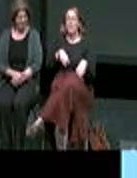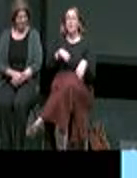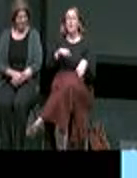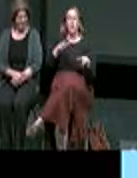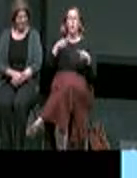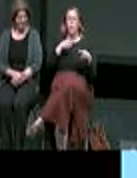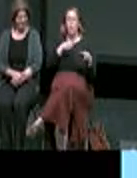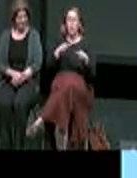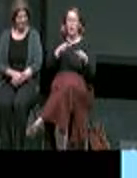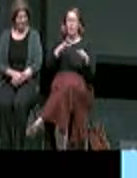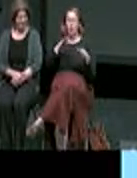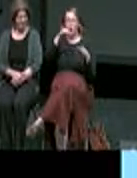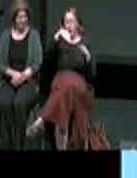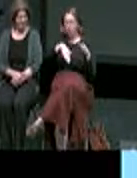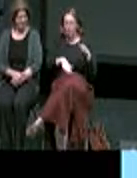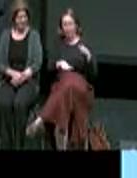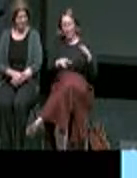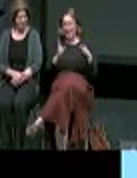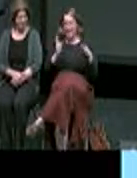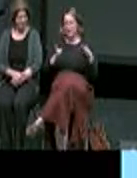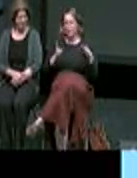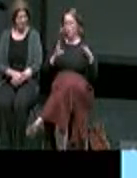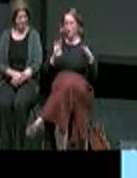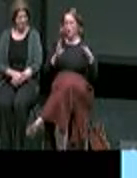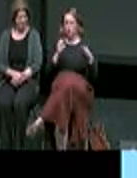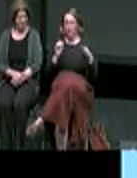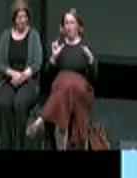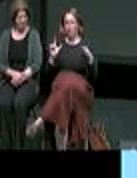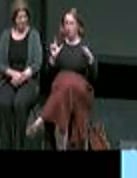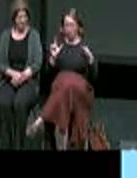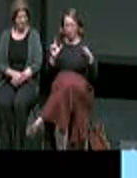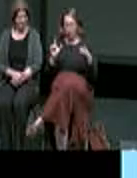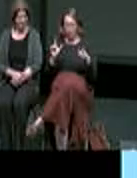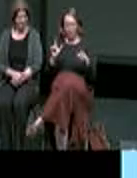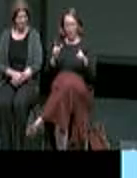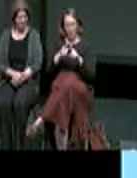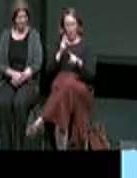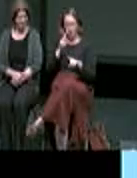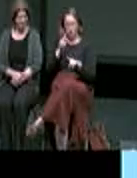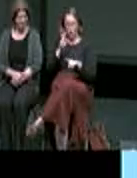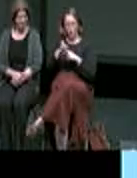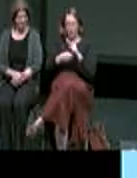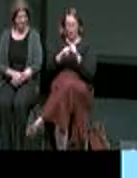dropped down into the historic channel that it was in 200